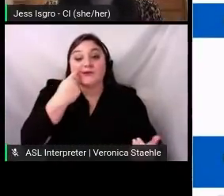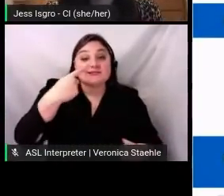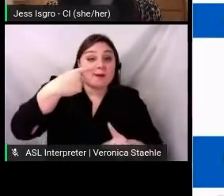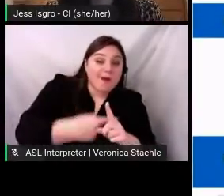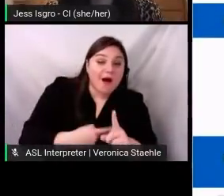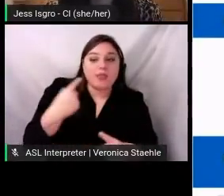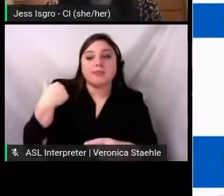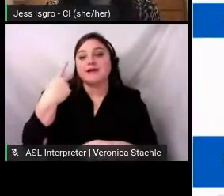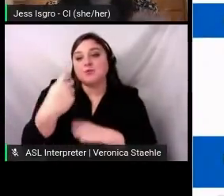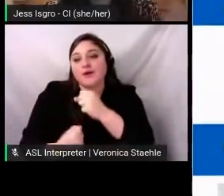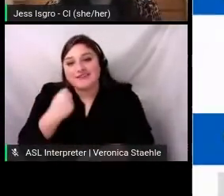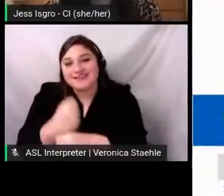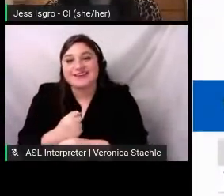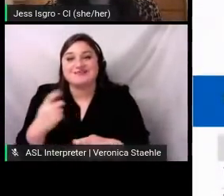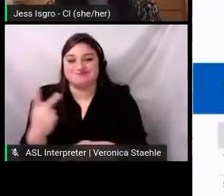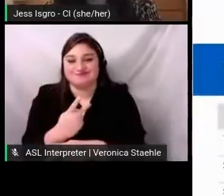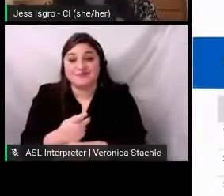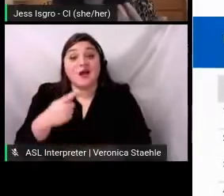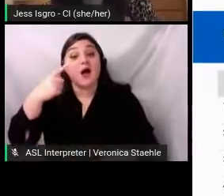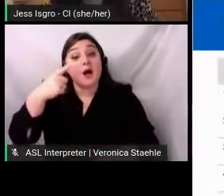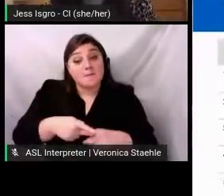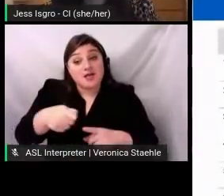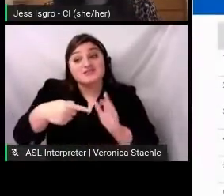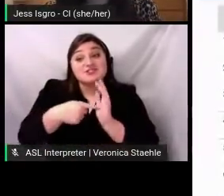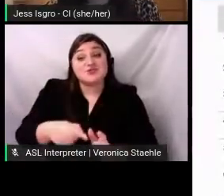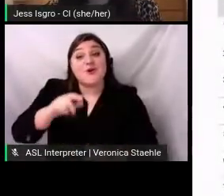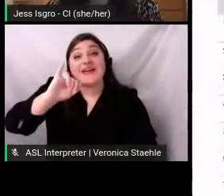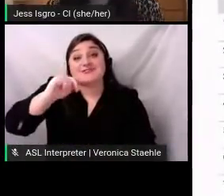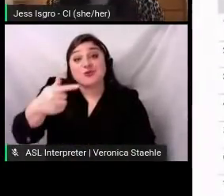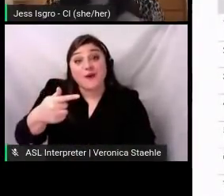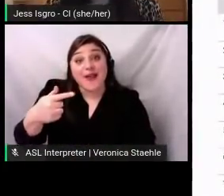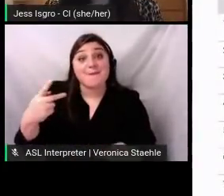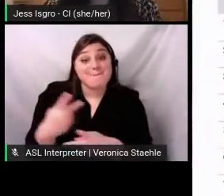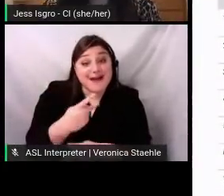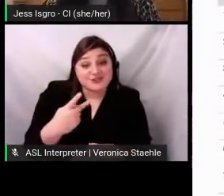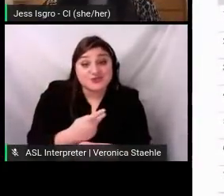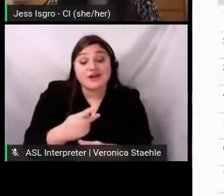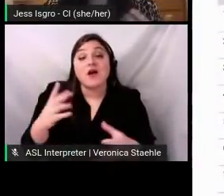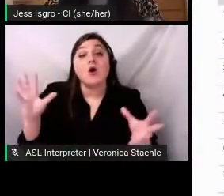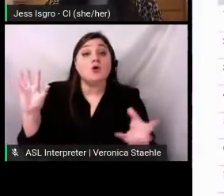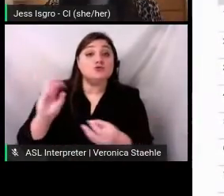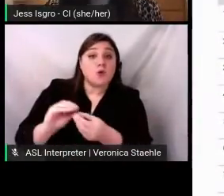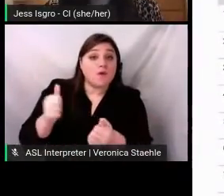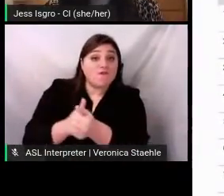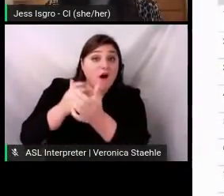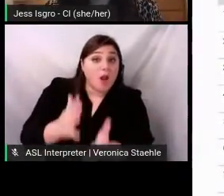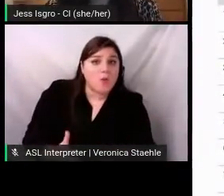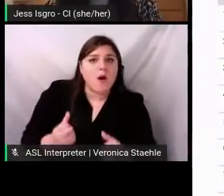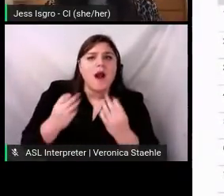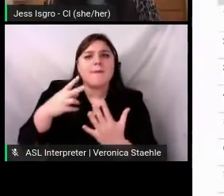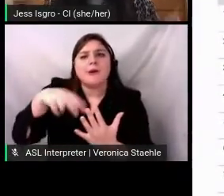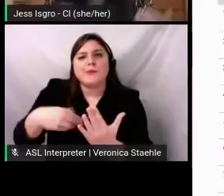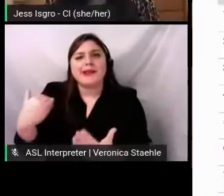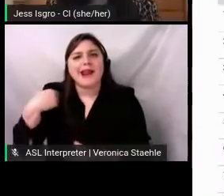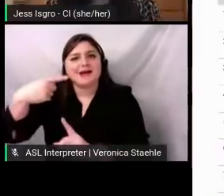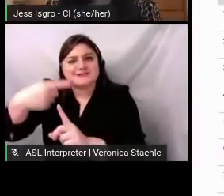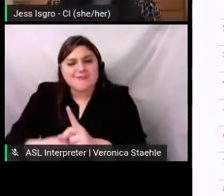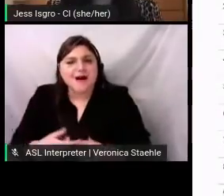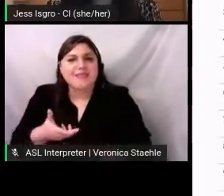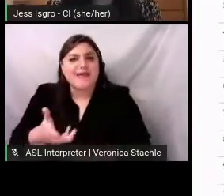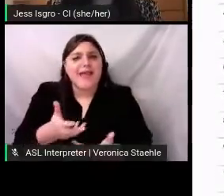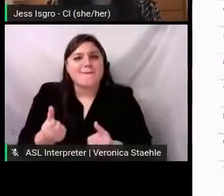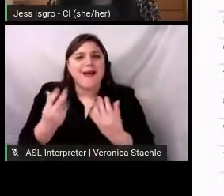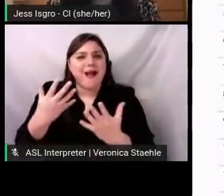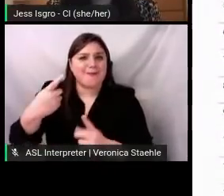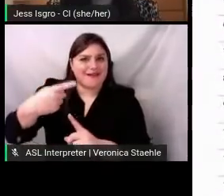some general Instagram metrics. Total followers, total media count, reach last month, engagement last month. And then beneath